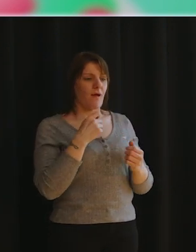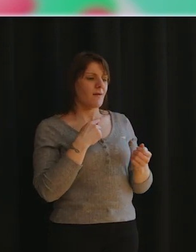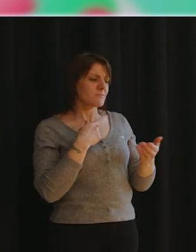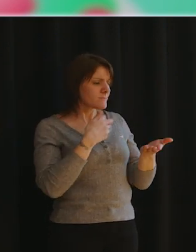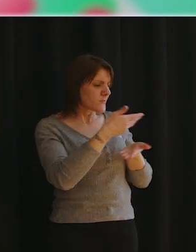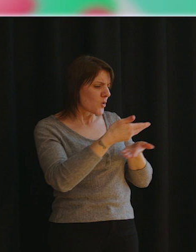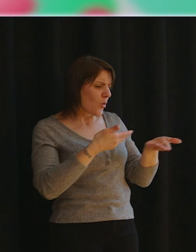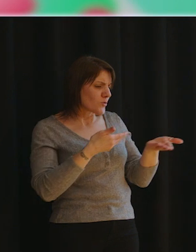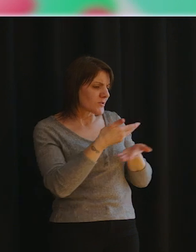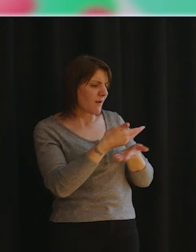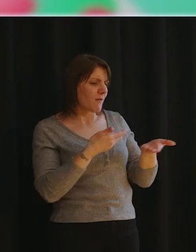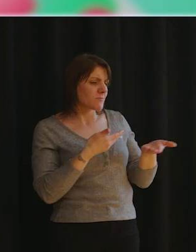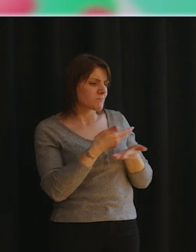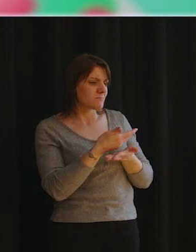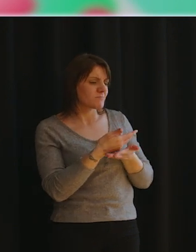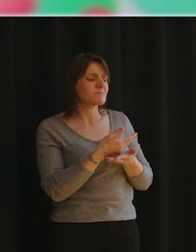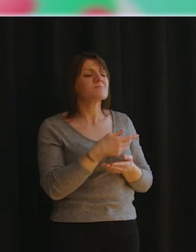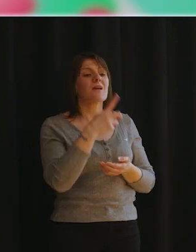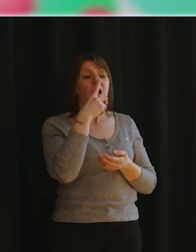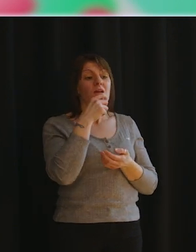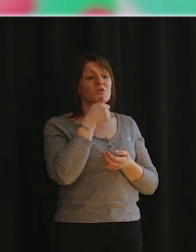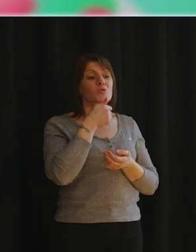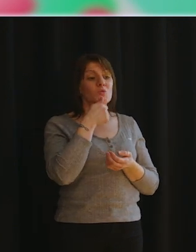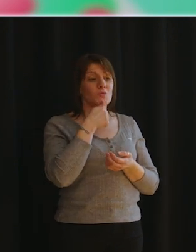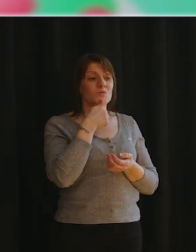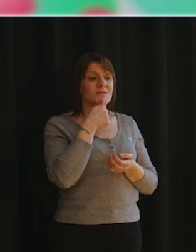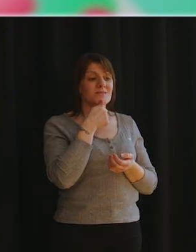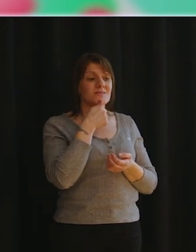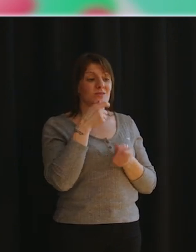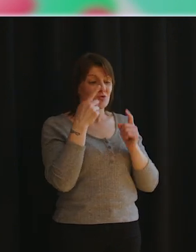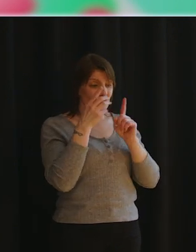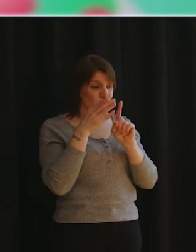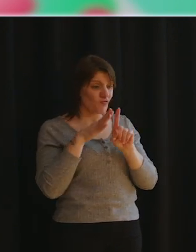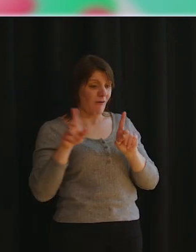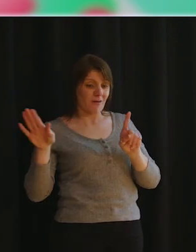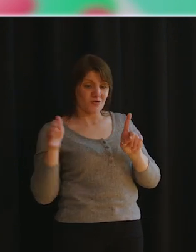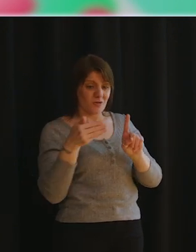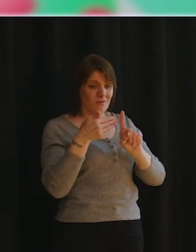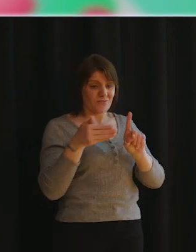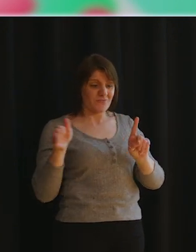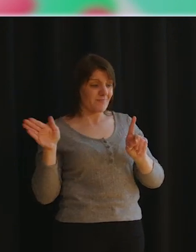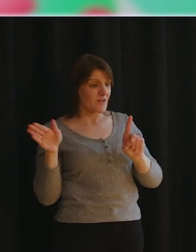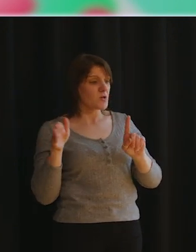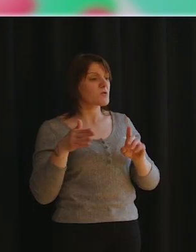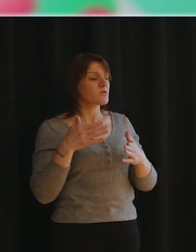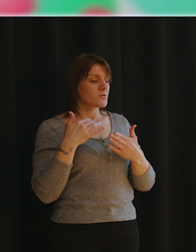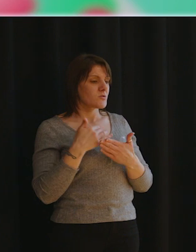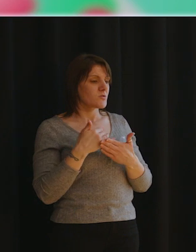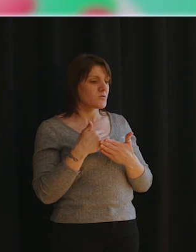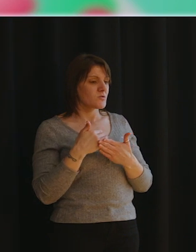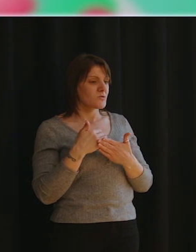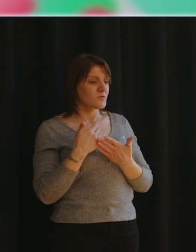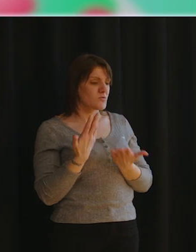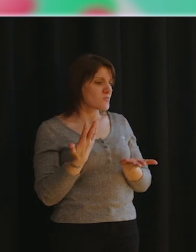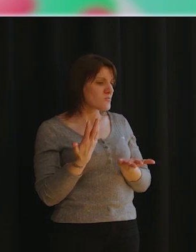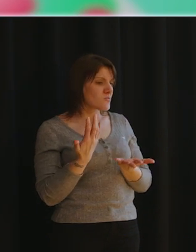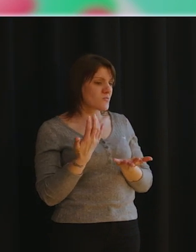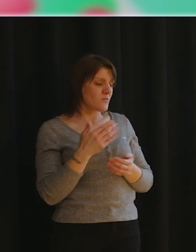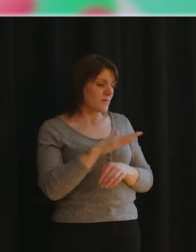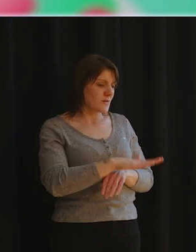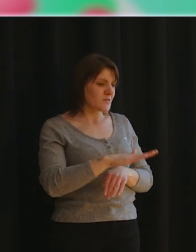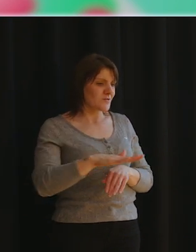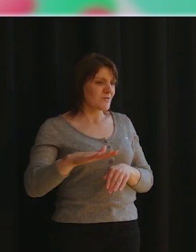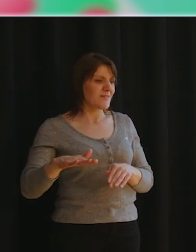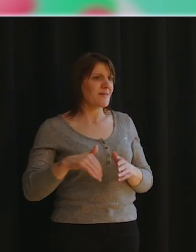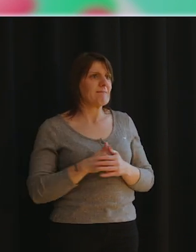and we can use our elements of distraction to really help individuals. I'm now done. It's half an hour. I